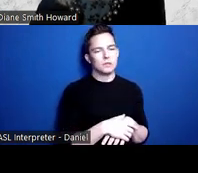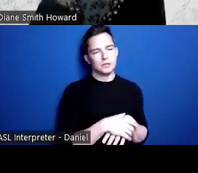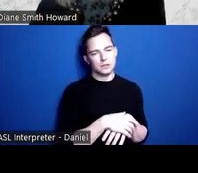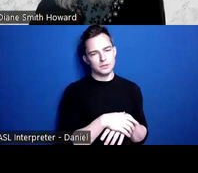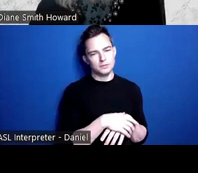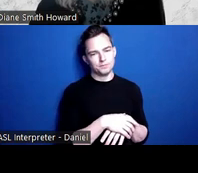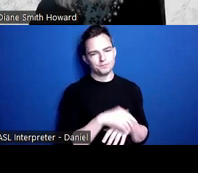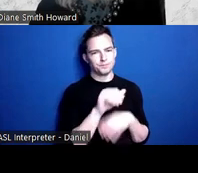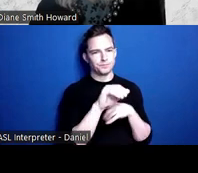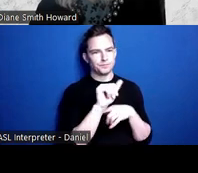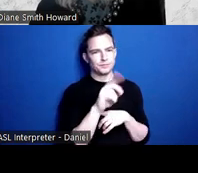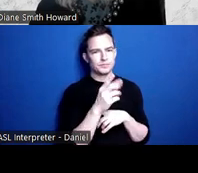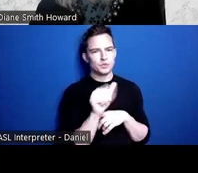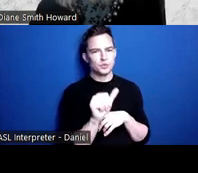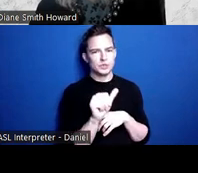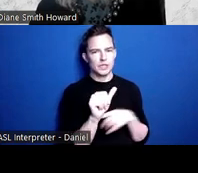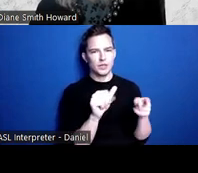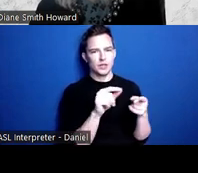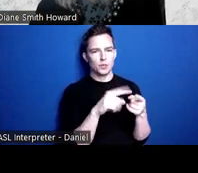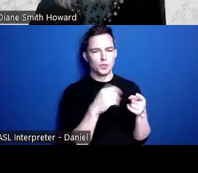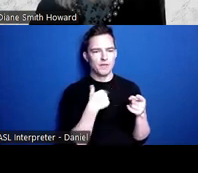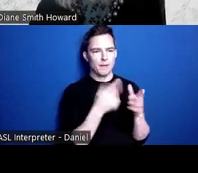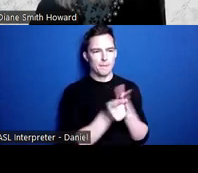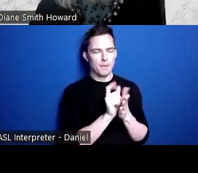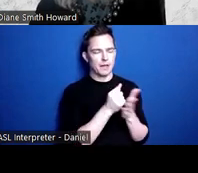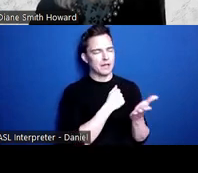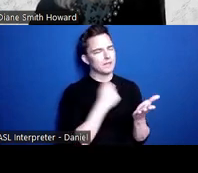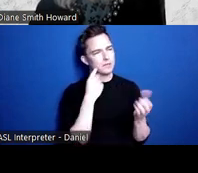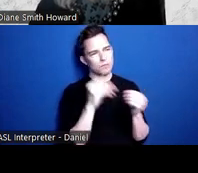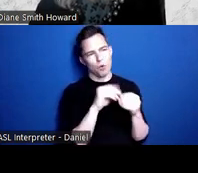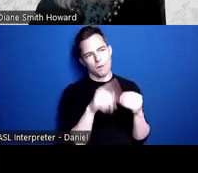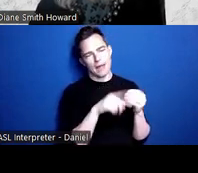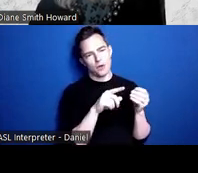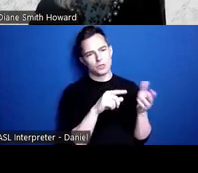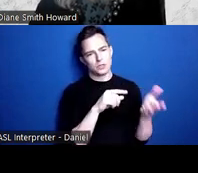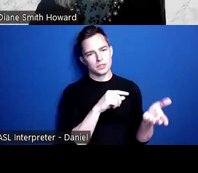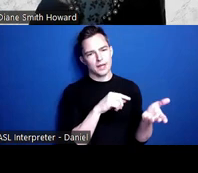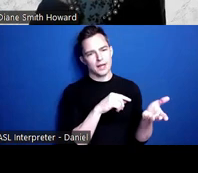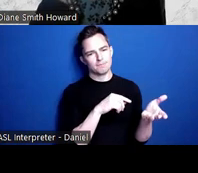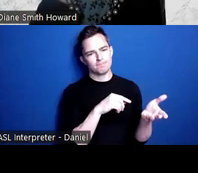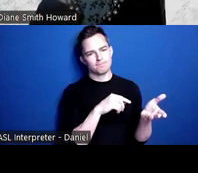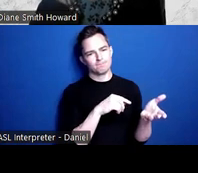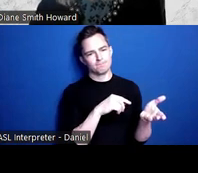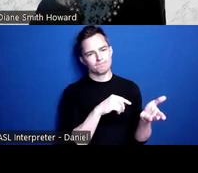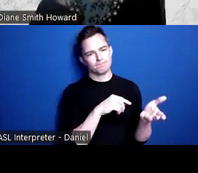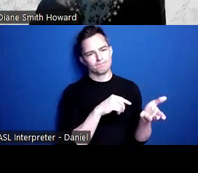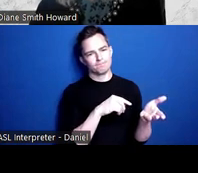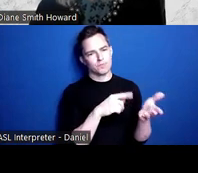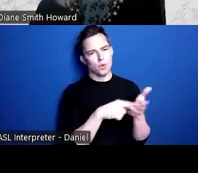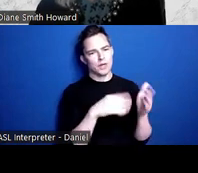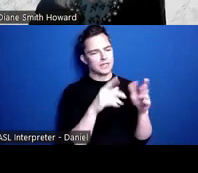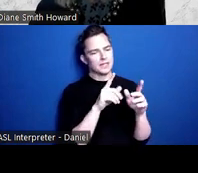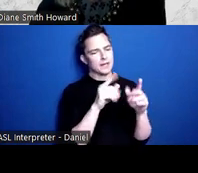Andrew, when you get a moment, if you can, I'd love to hear more about what exactly does peer